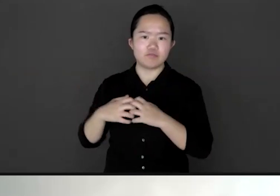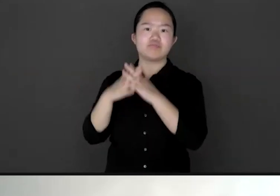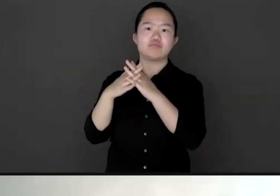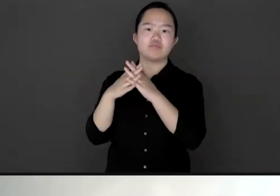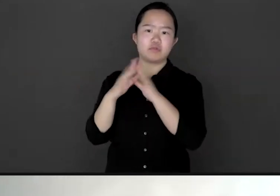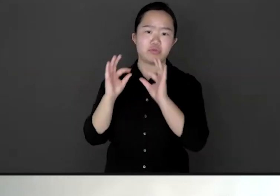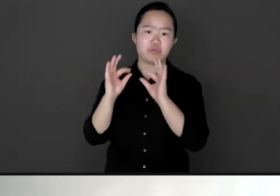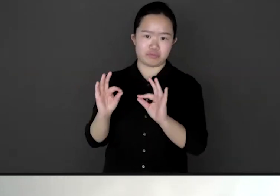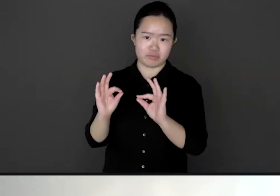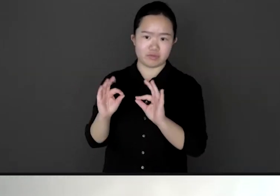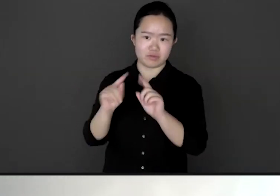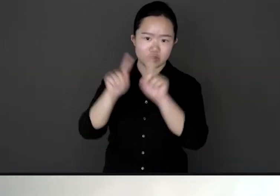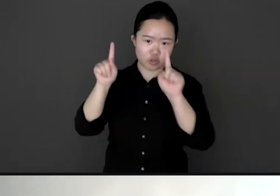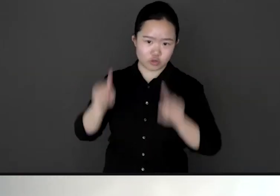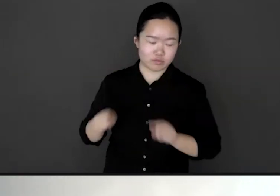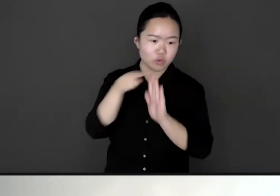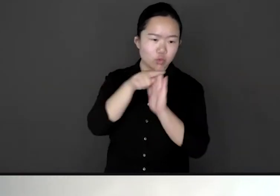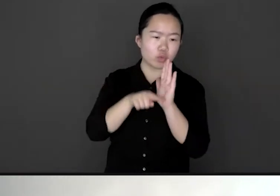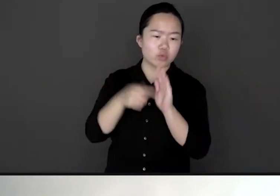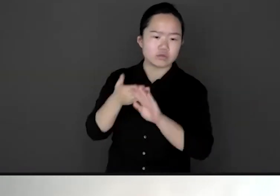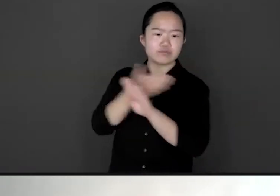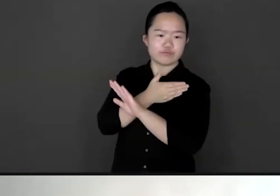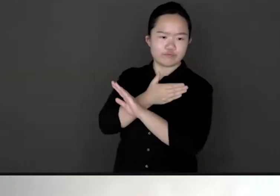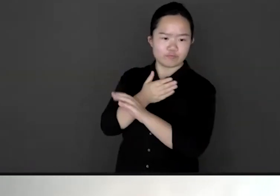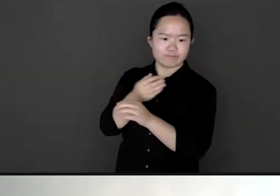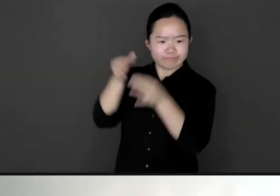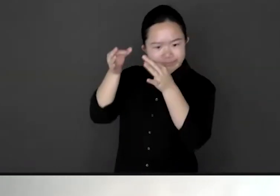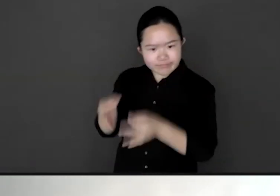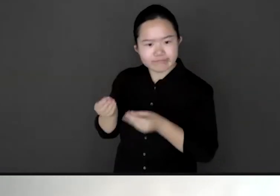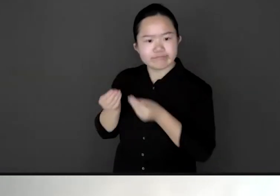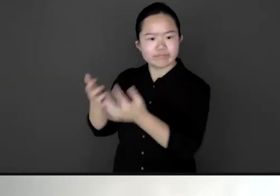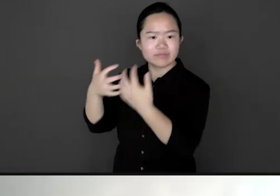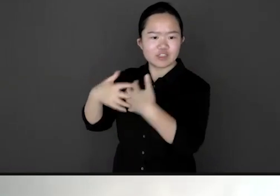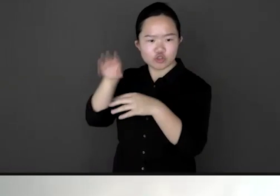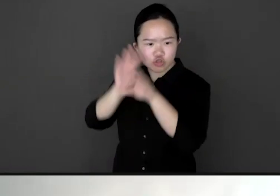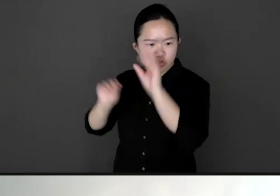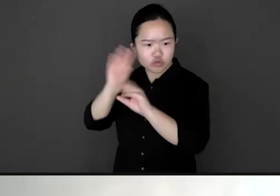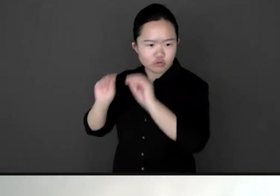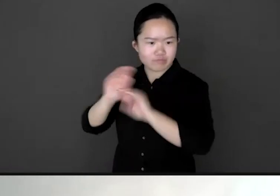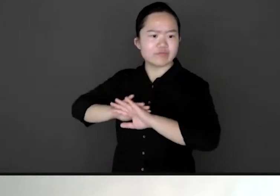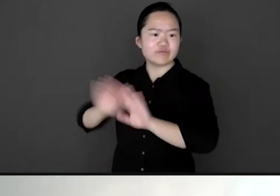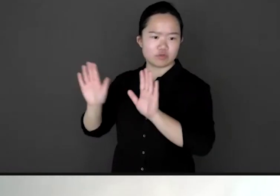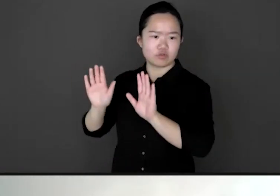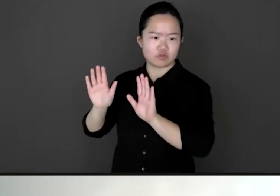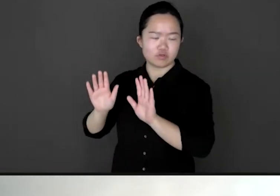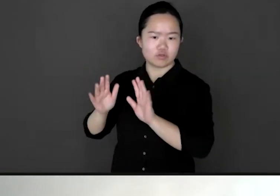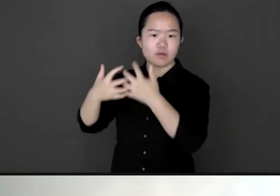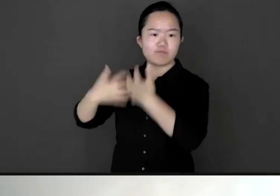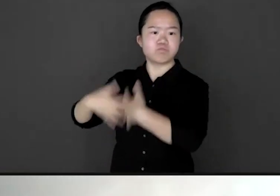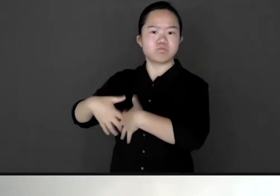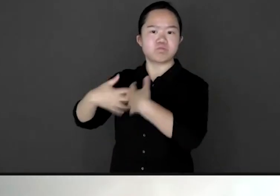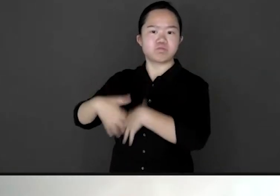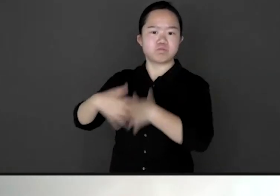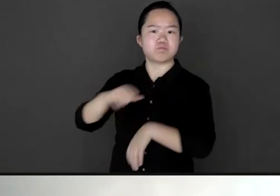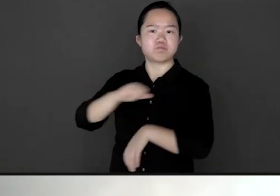of then break the structure. But for now, Susanna, it's 100% on simpler documents. If you ask PowerPoint to generate